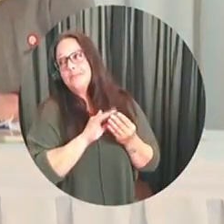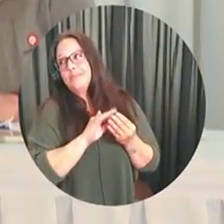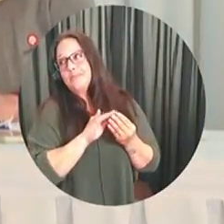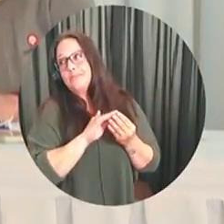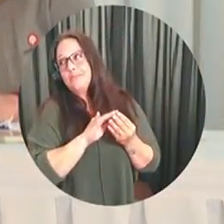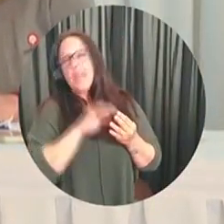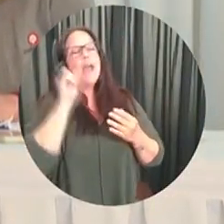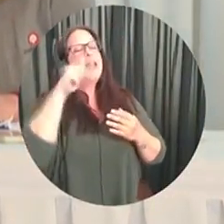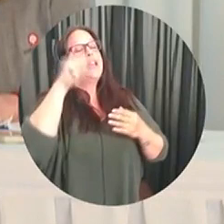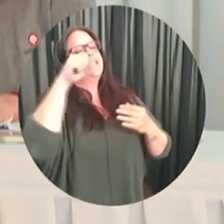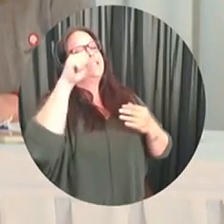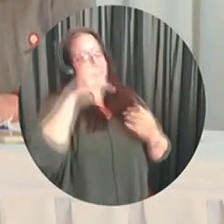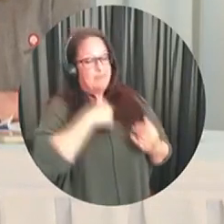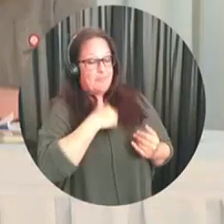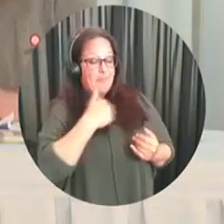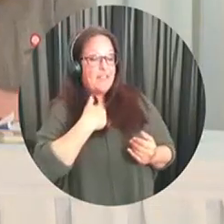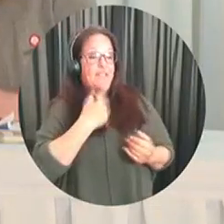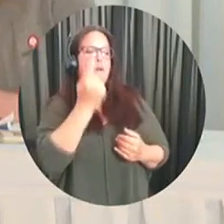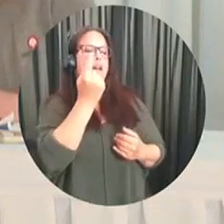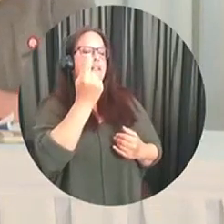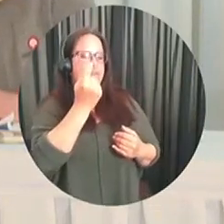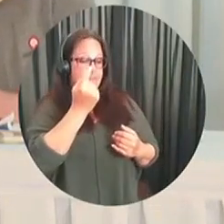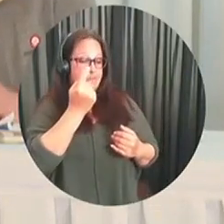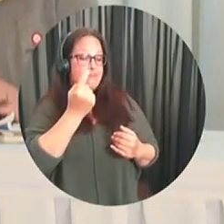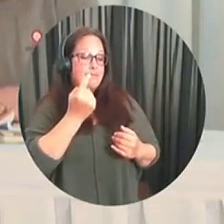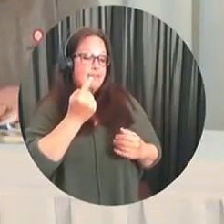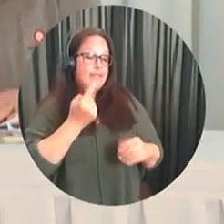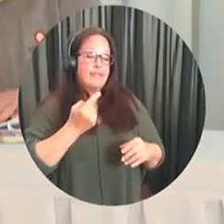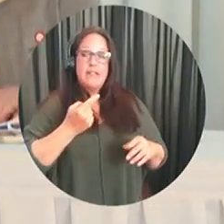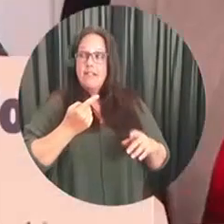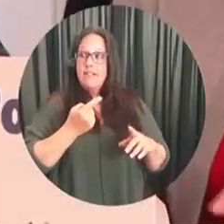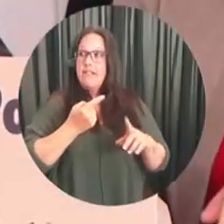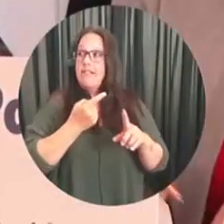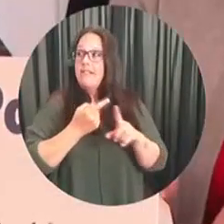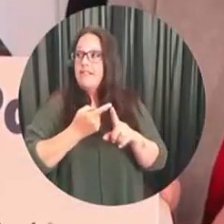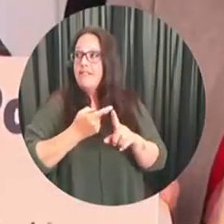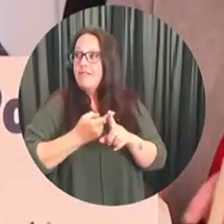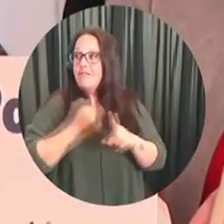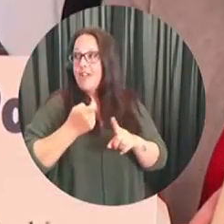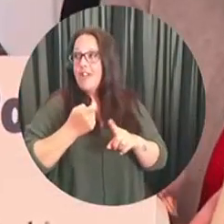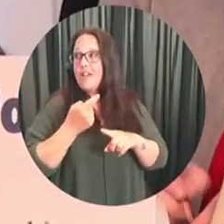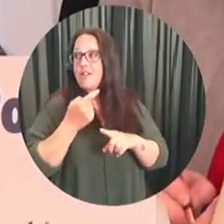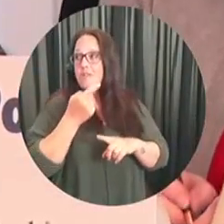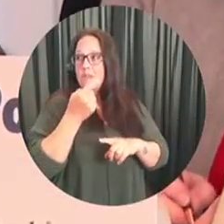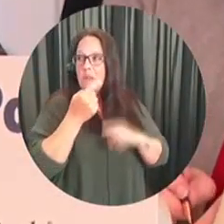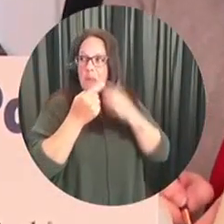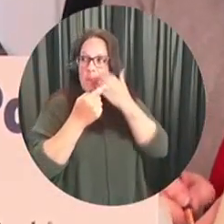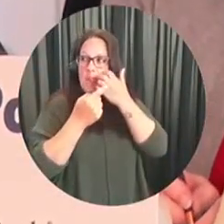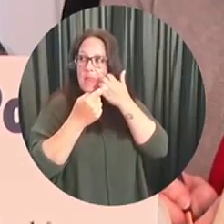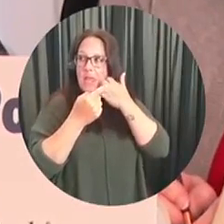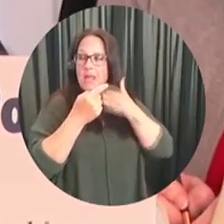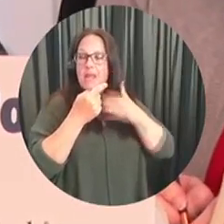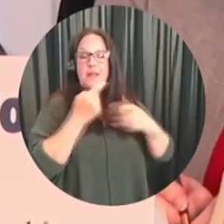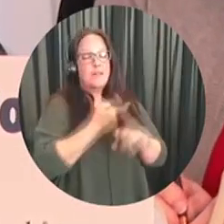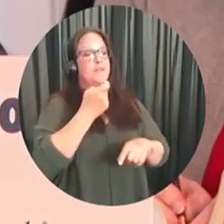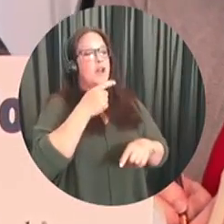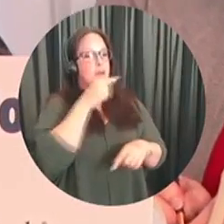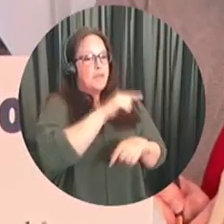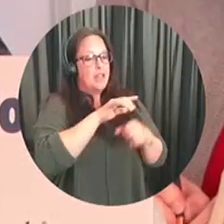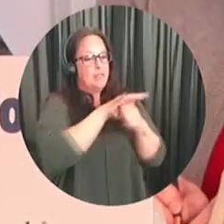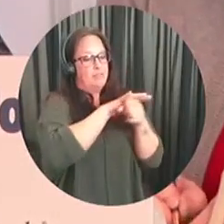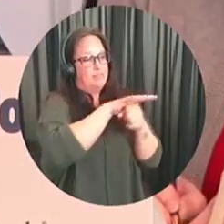Yes, I have one from all my the beautiful and very thoughtful Easter Parade